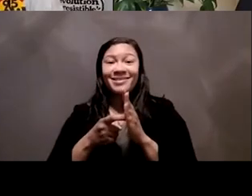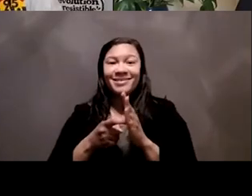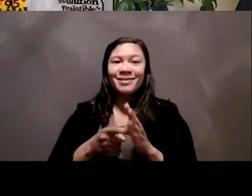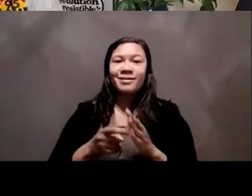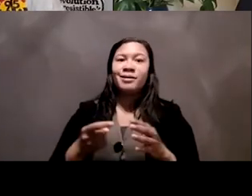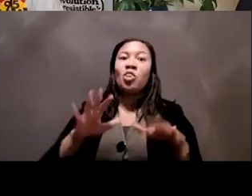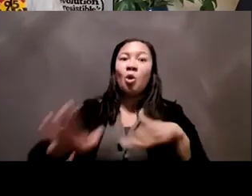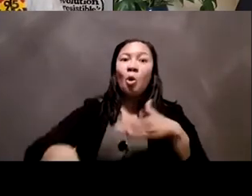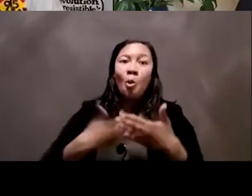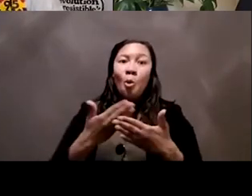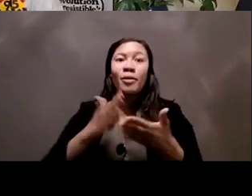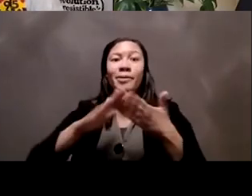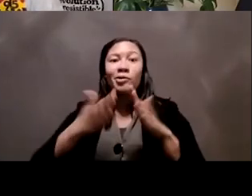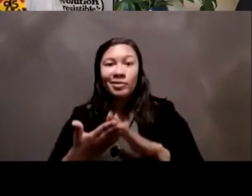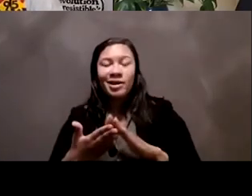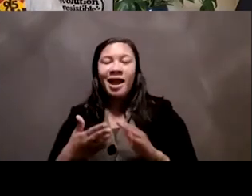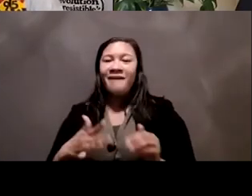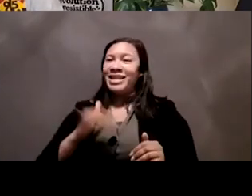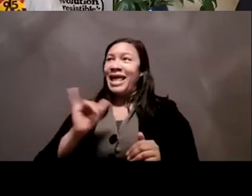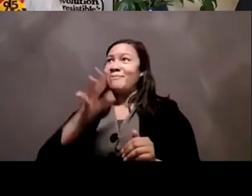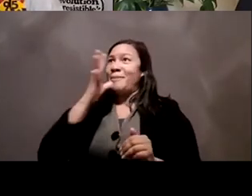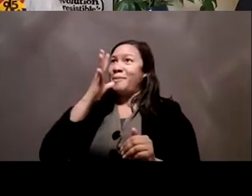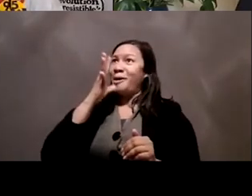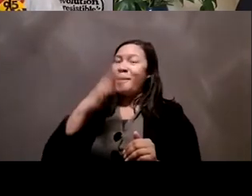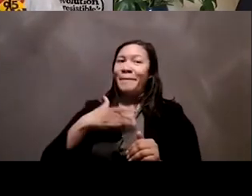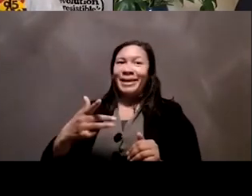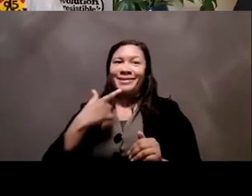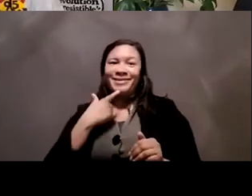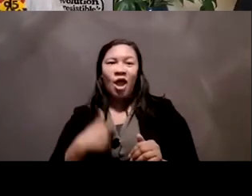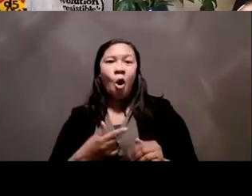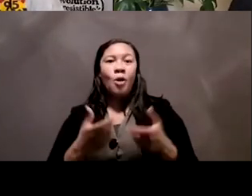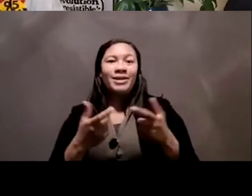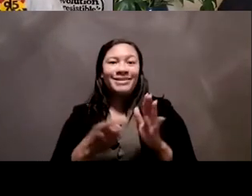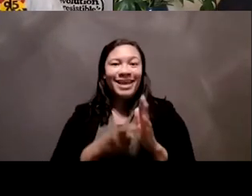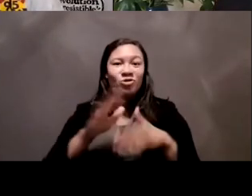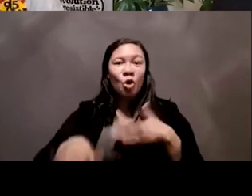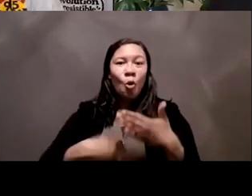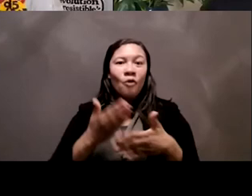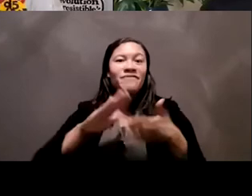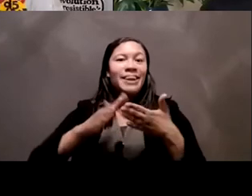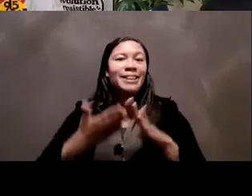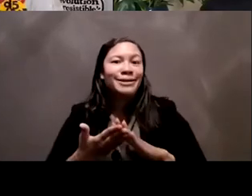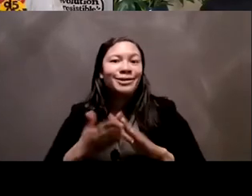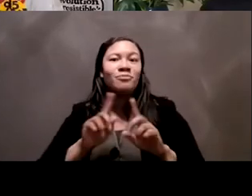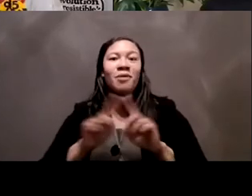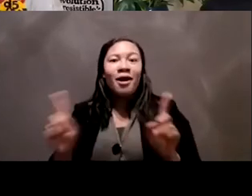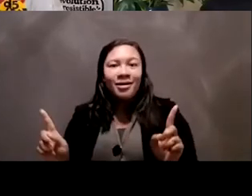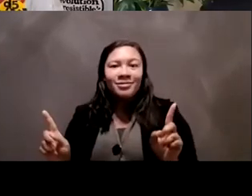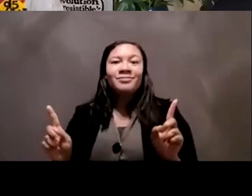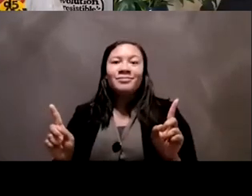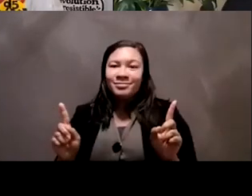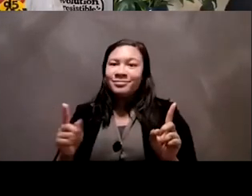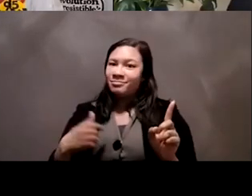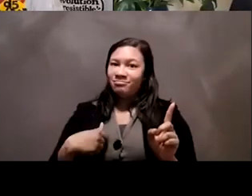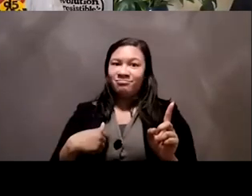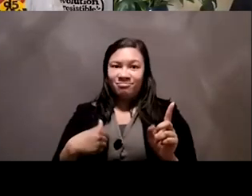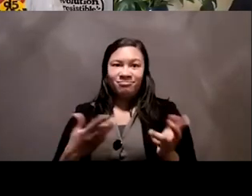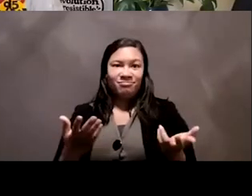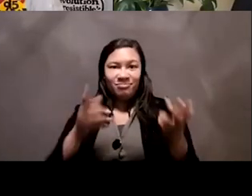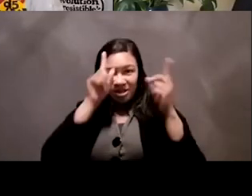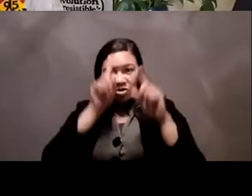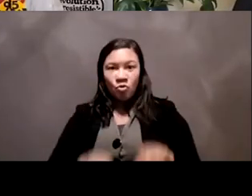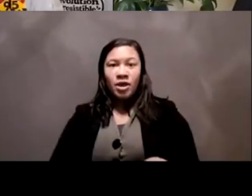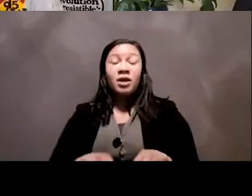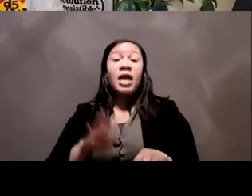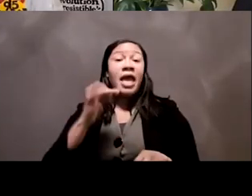like my mom when I say that, but it's so true. It's like I would not have gotten through so many things without the people in my life, without